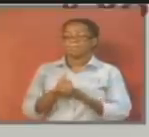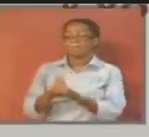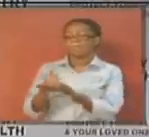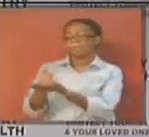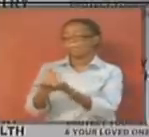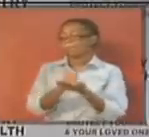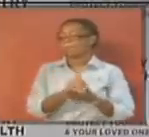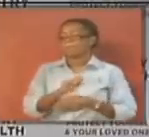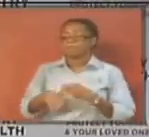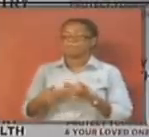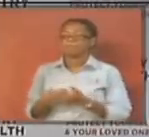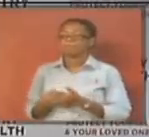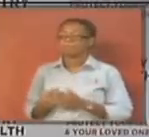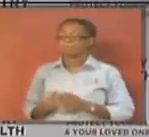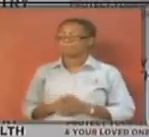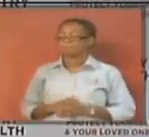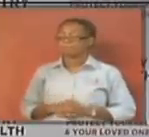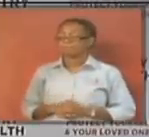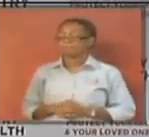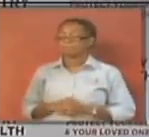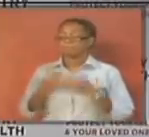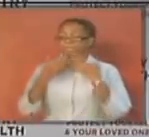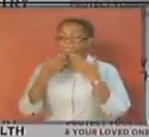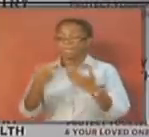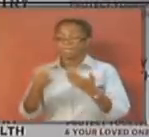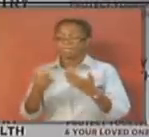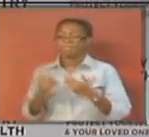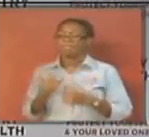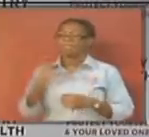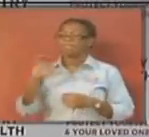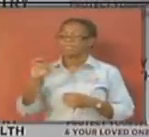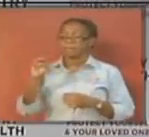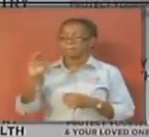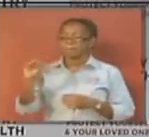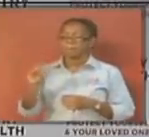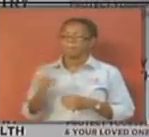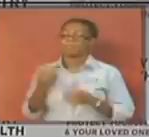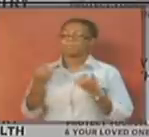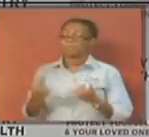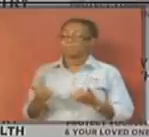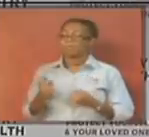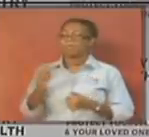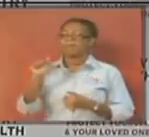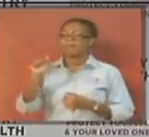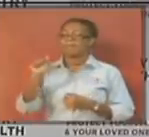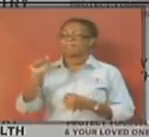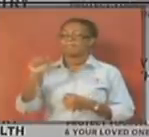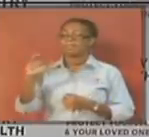you for that clarification, CMO. We go now to AZP News, please.